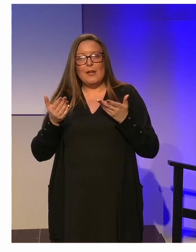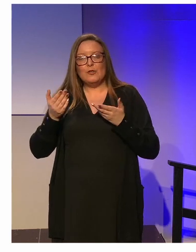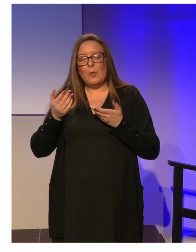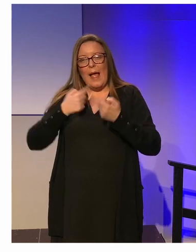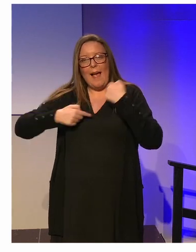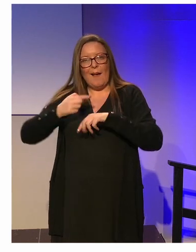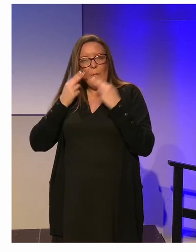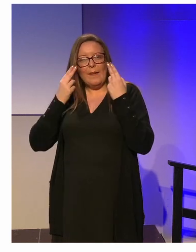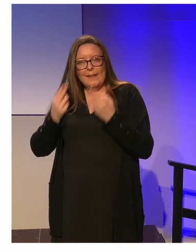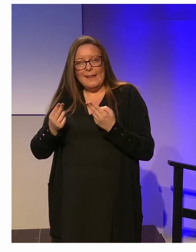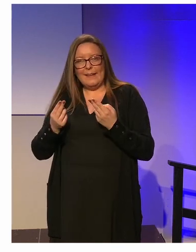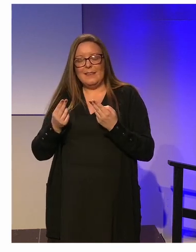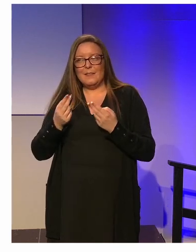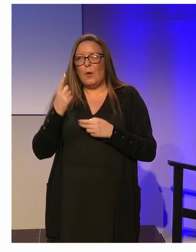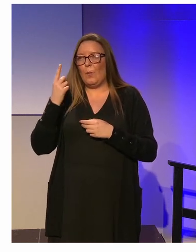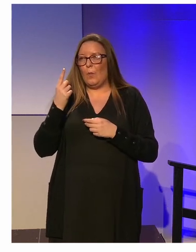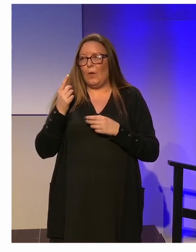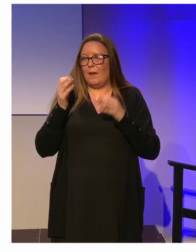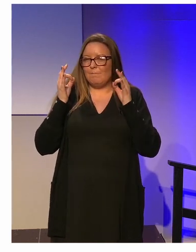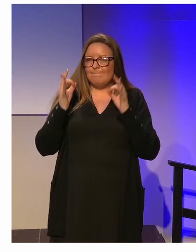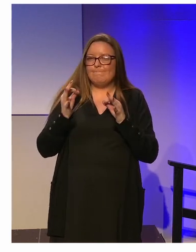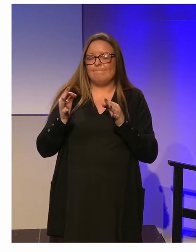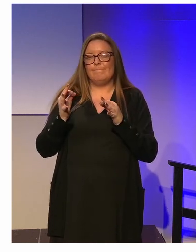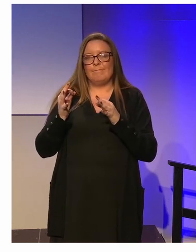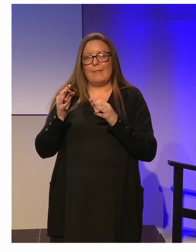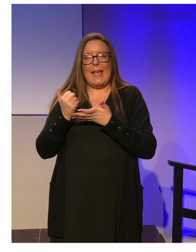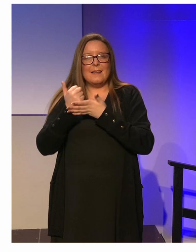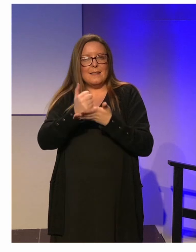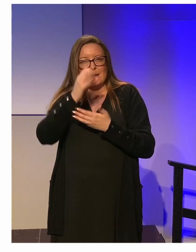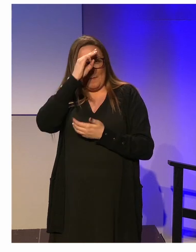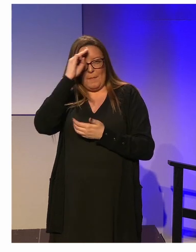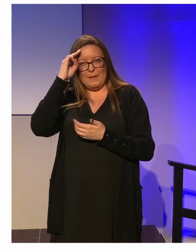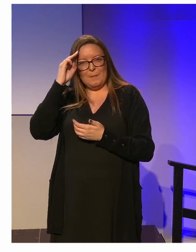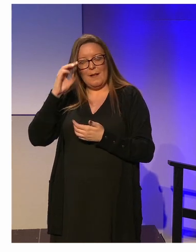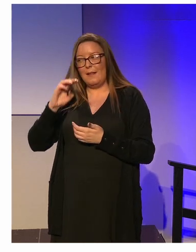need, so again, one of our wonderful team, one of our assistant principals, Neil helped